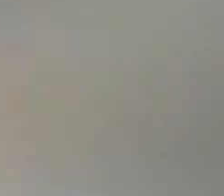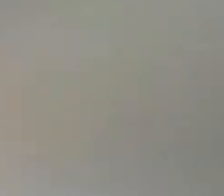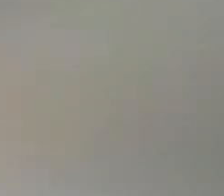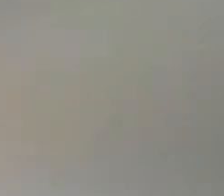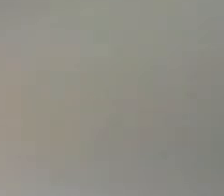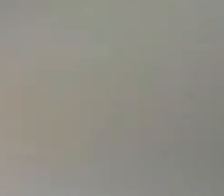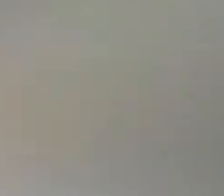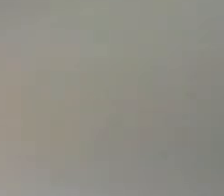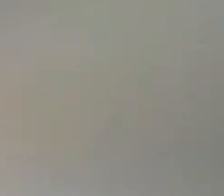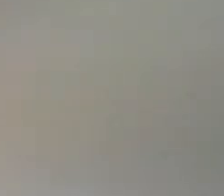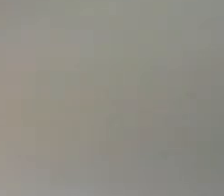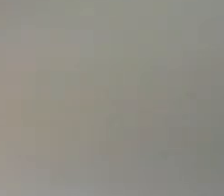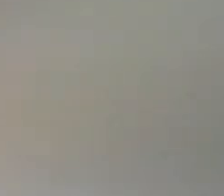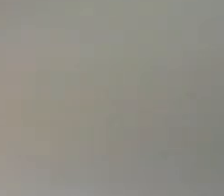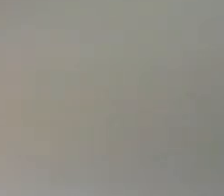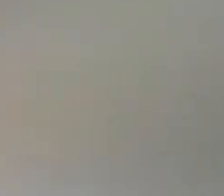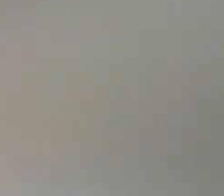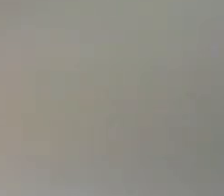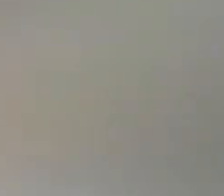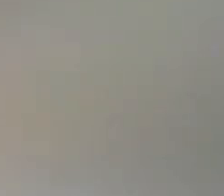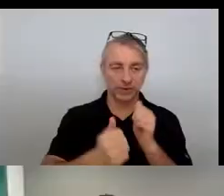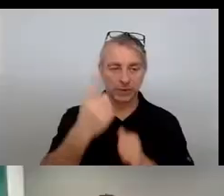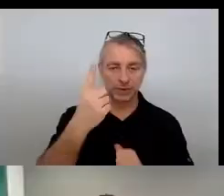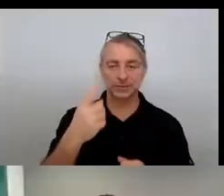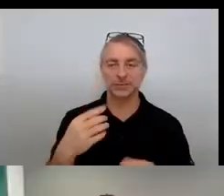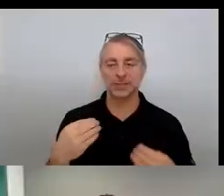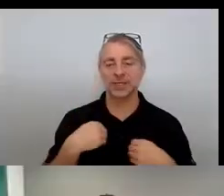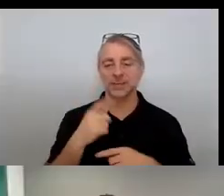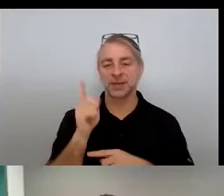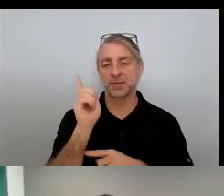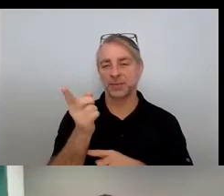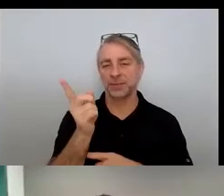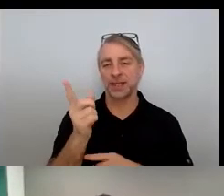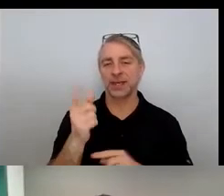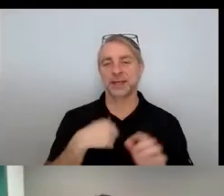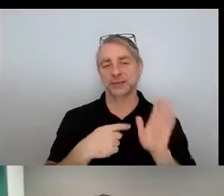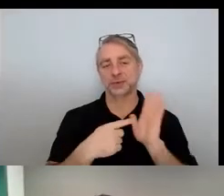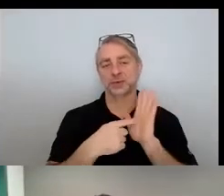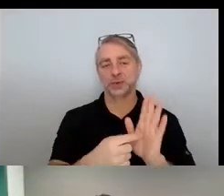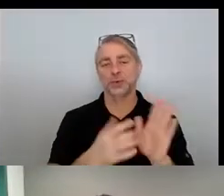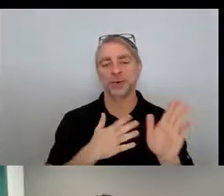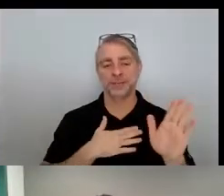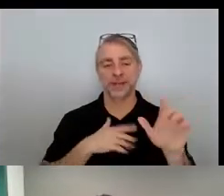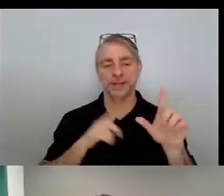Everyone, give me 1 second to share my slides.